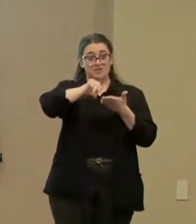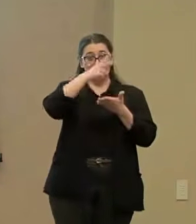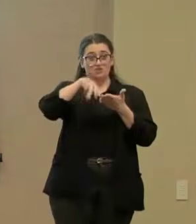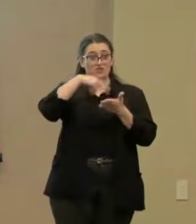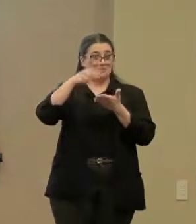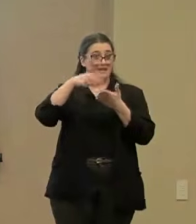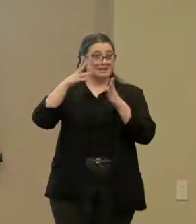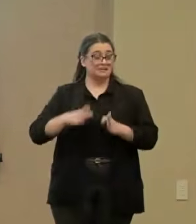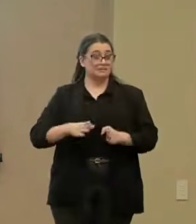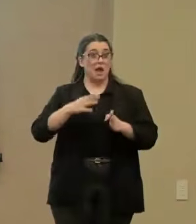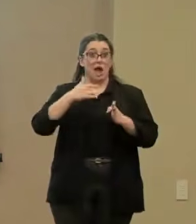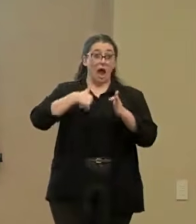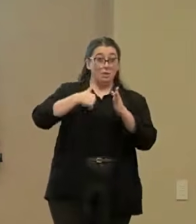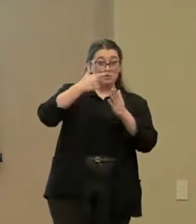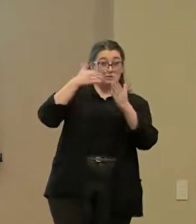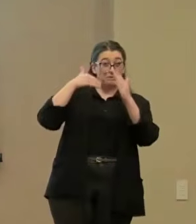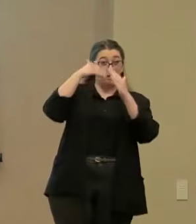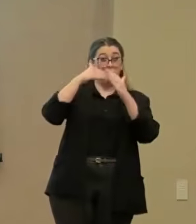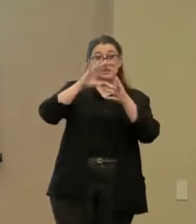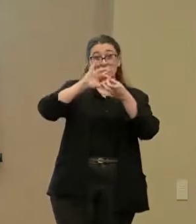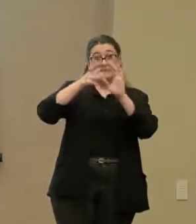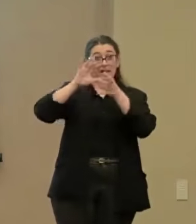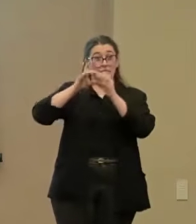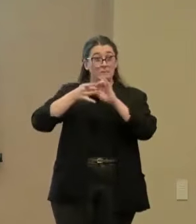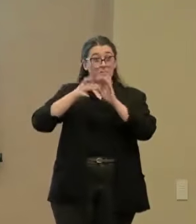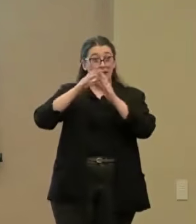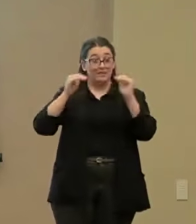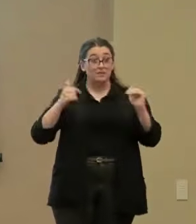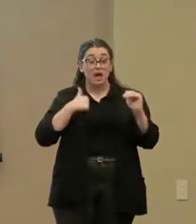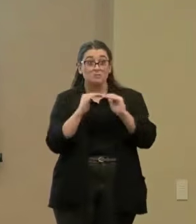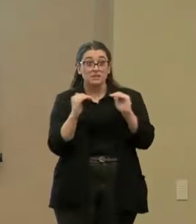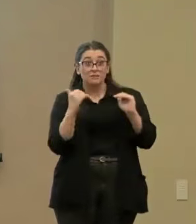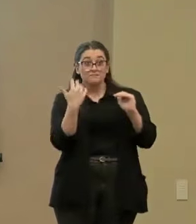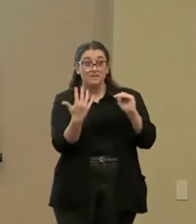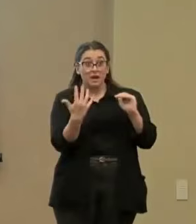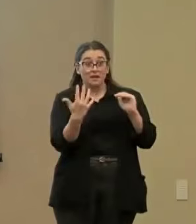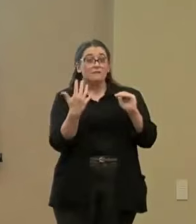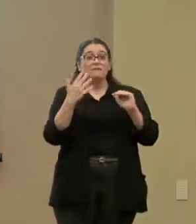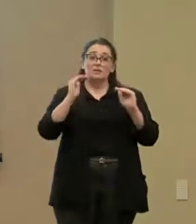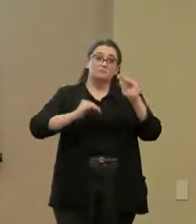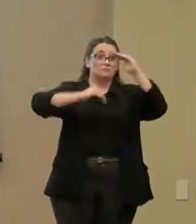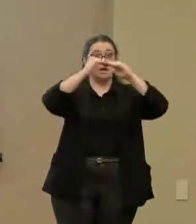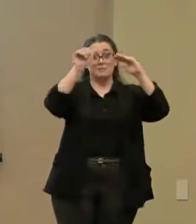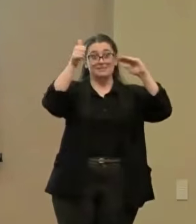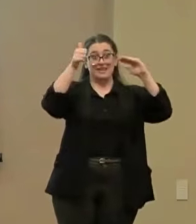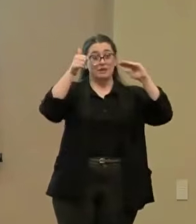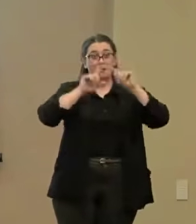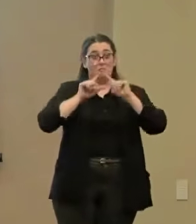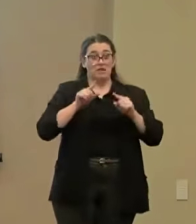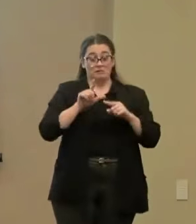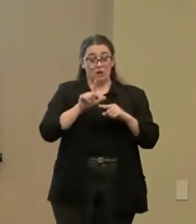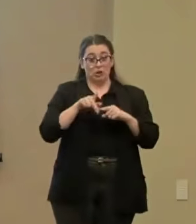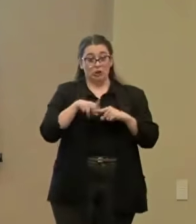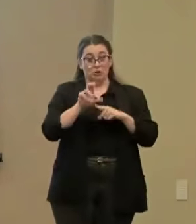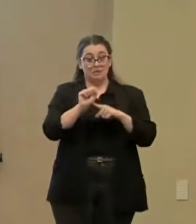was halfway to the Olympic level. I was a level 5 gymnast. There's 10 levels of gymnastics. And I had to give that up because of